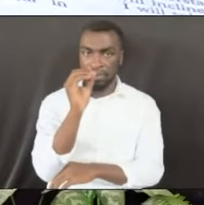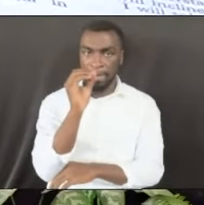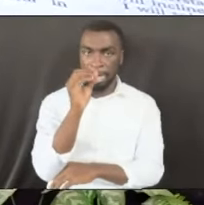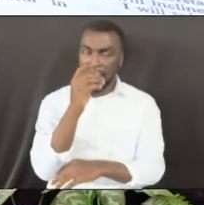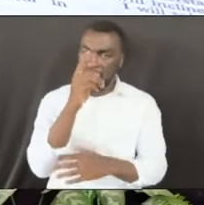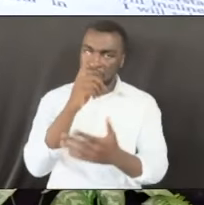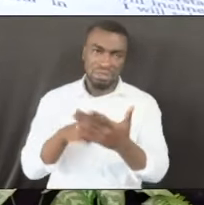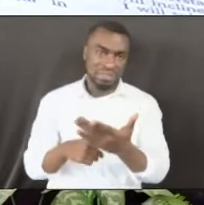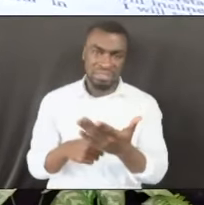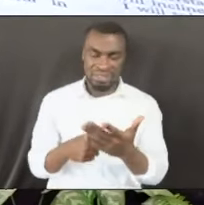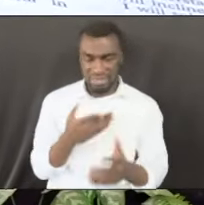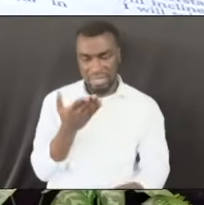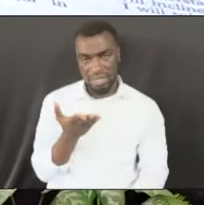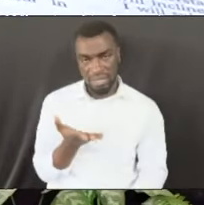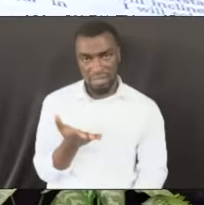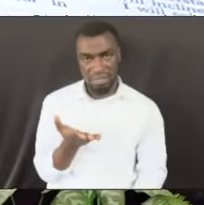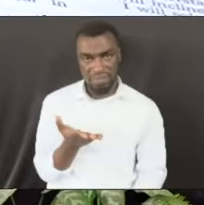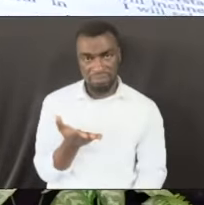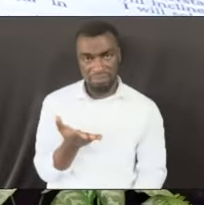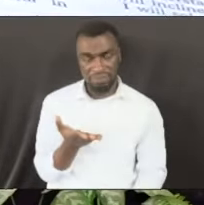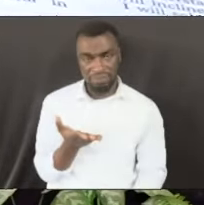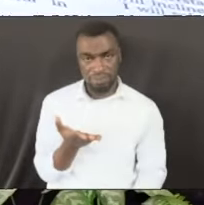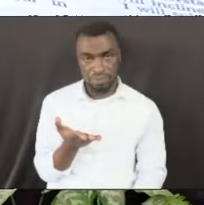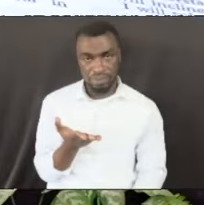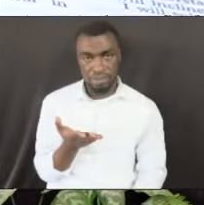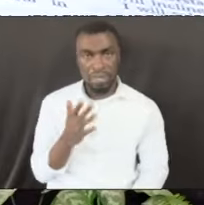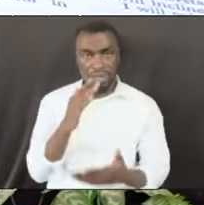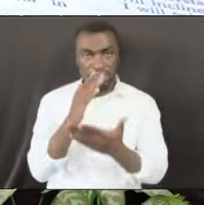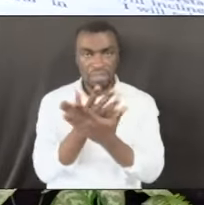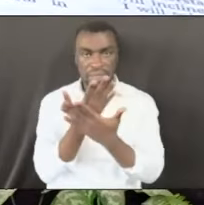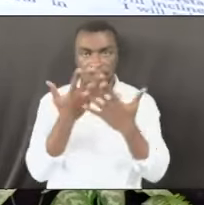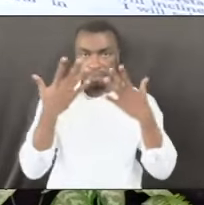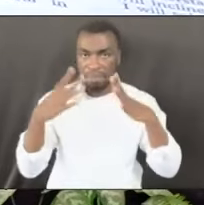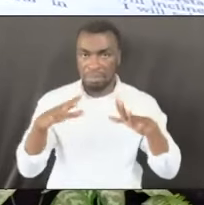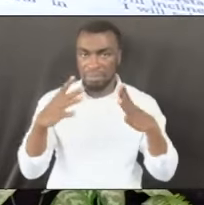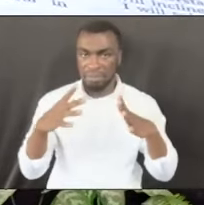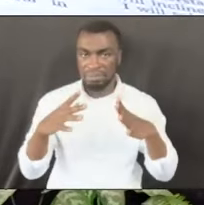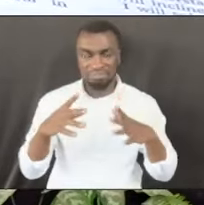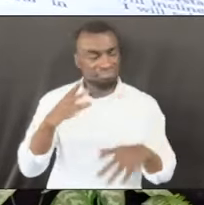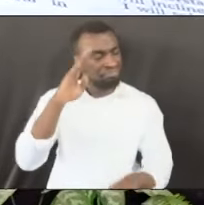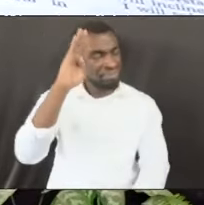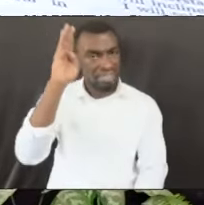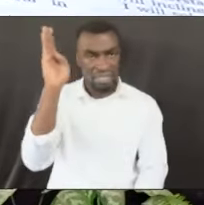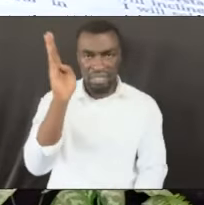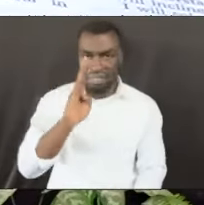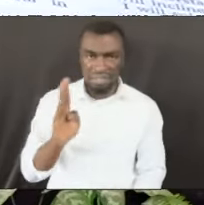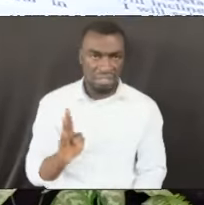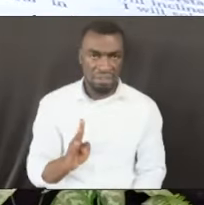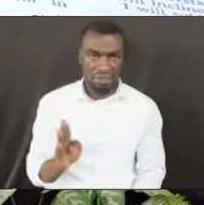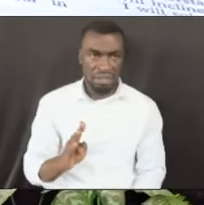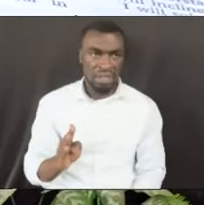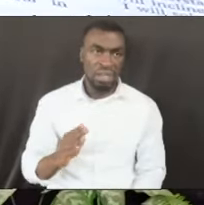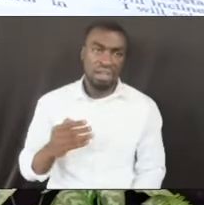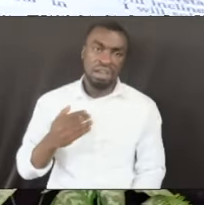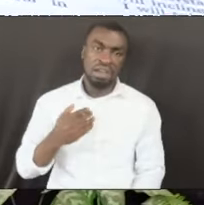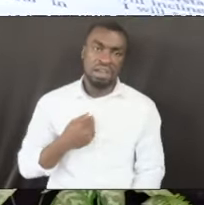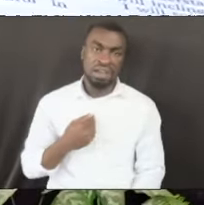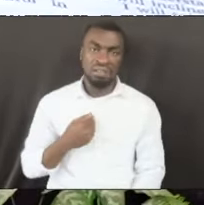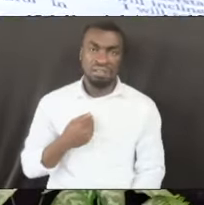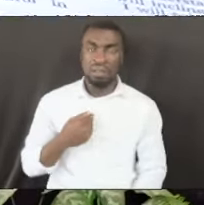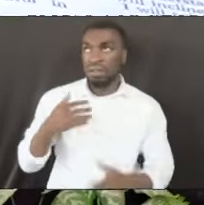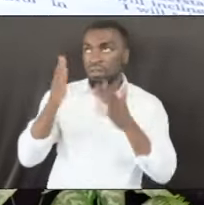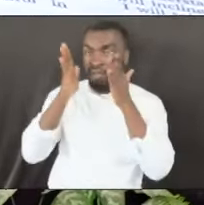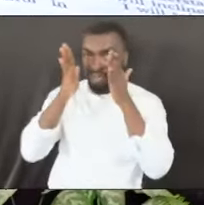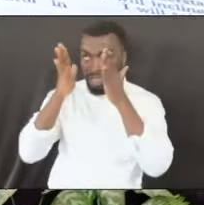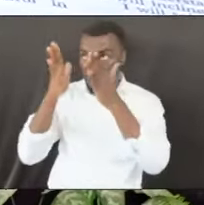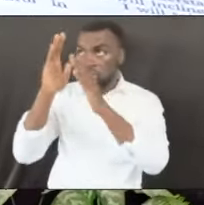whatever it is, some people never, ever have their attention to God until